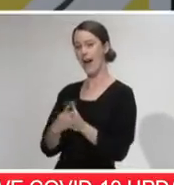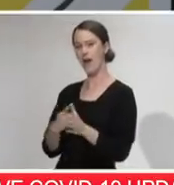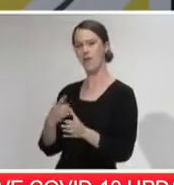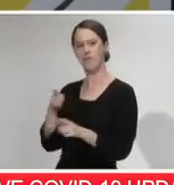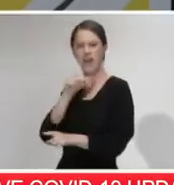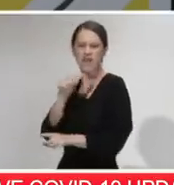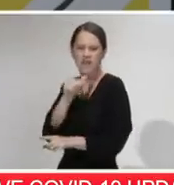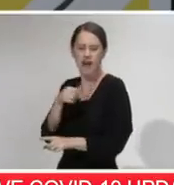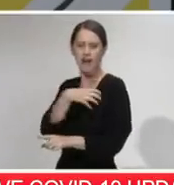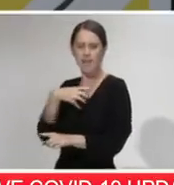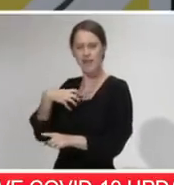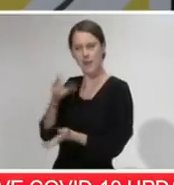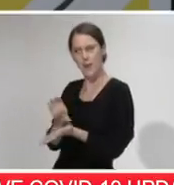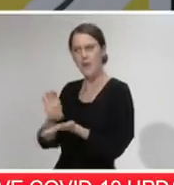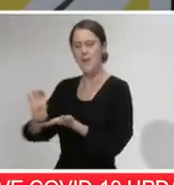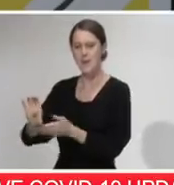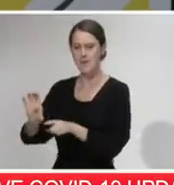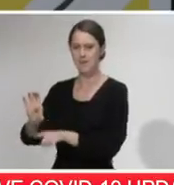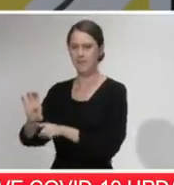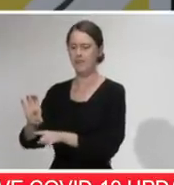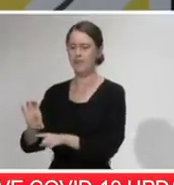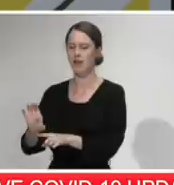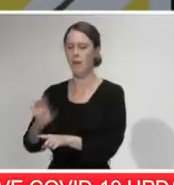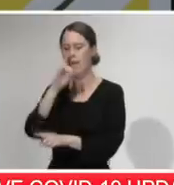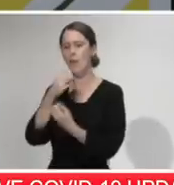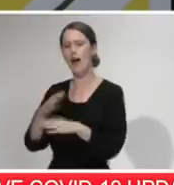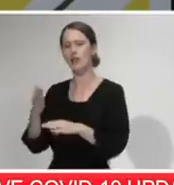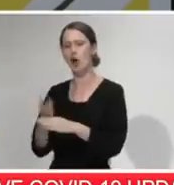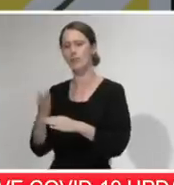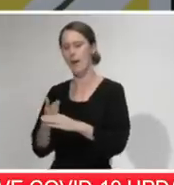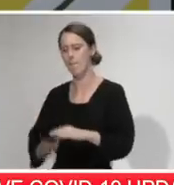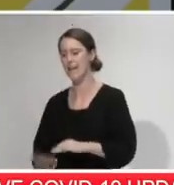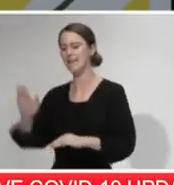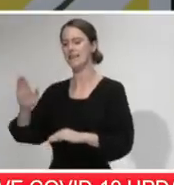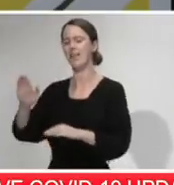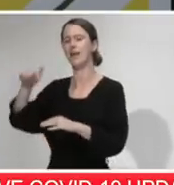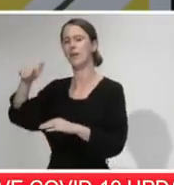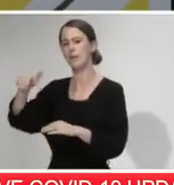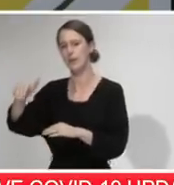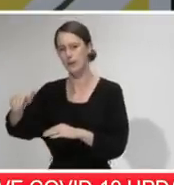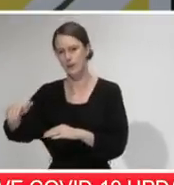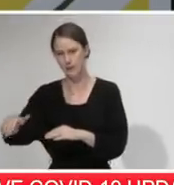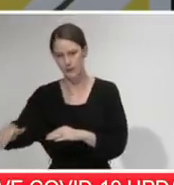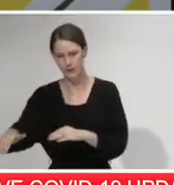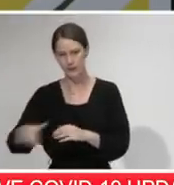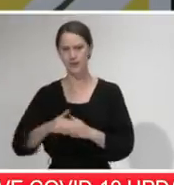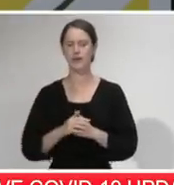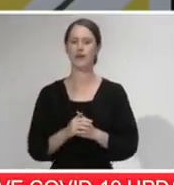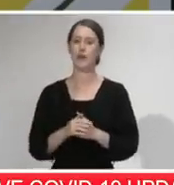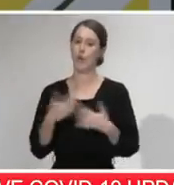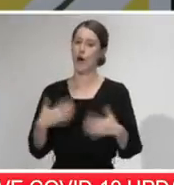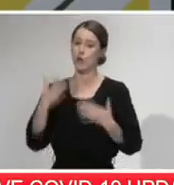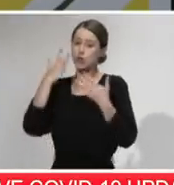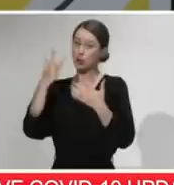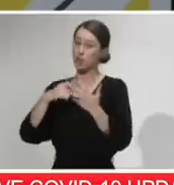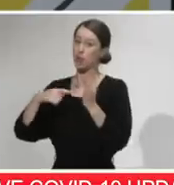additional government investment, unemployment is only above 200,000 once in the quarter that I've mentioned. This shows the importance